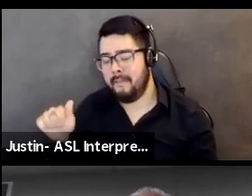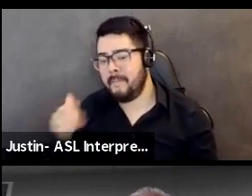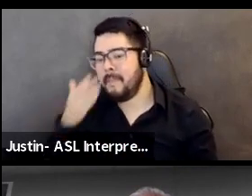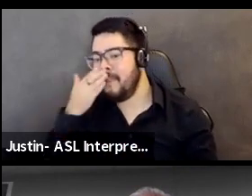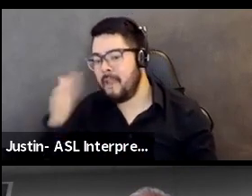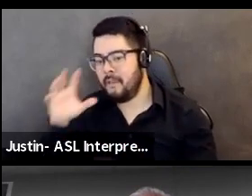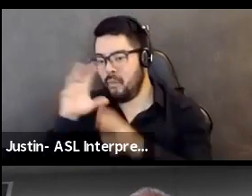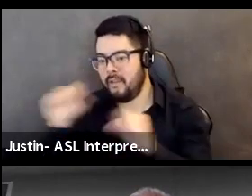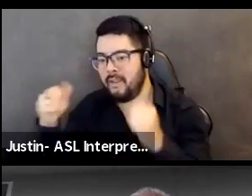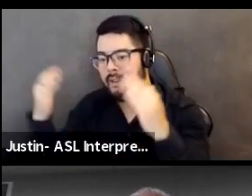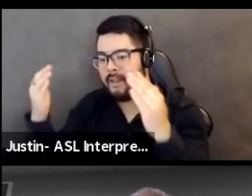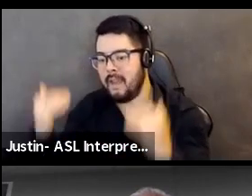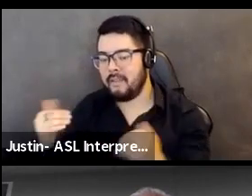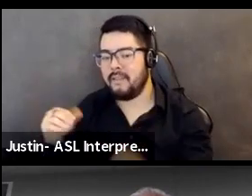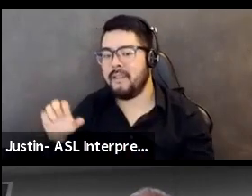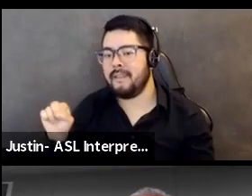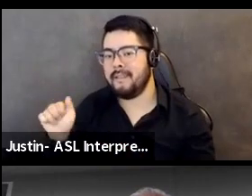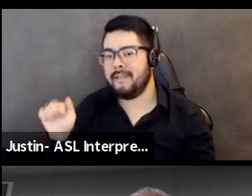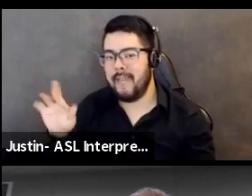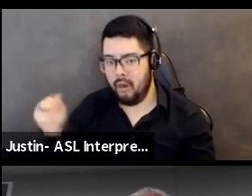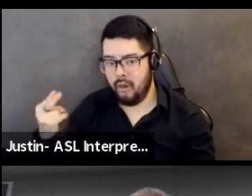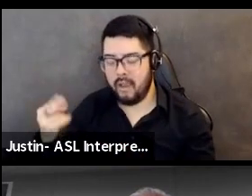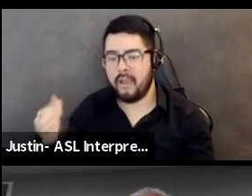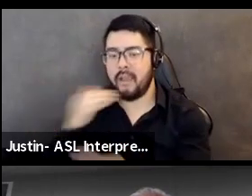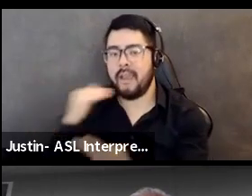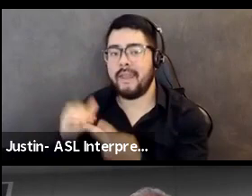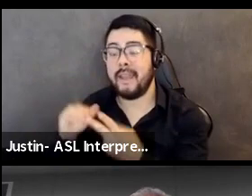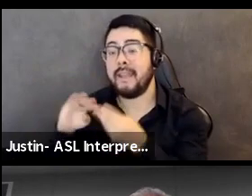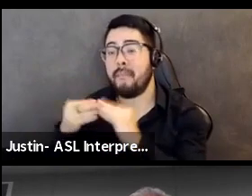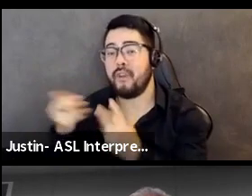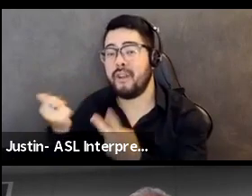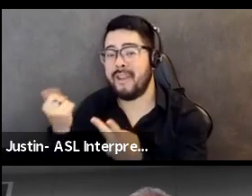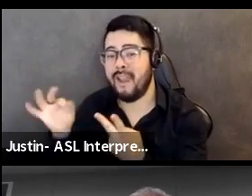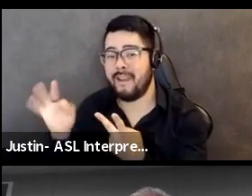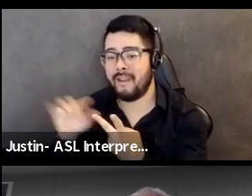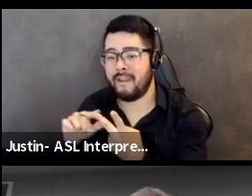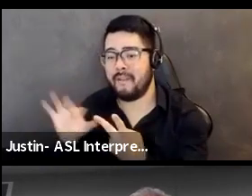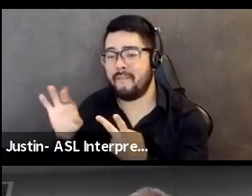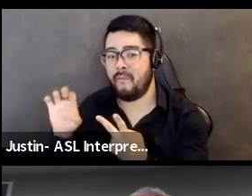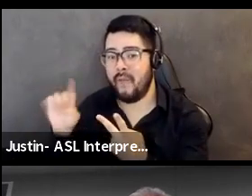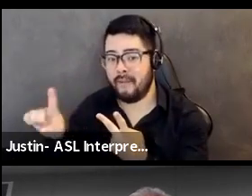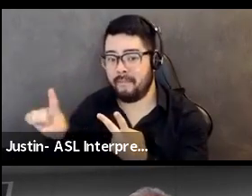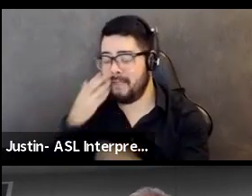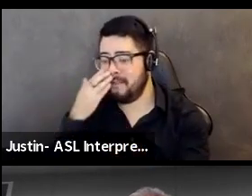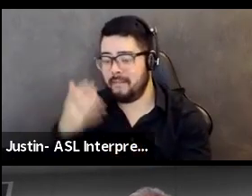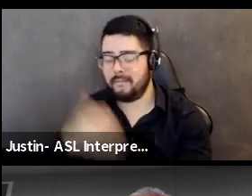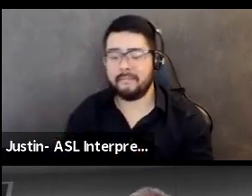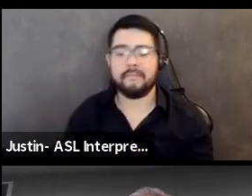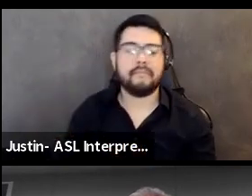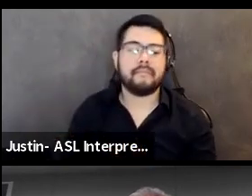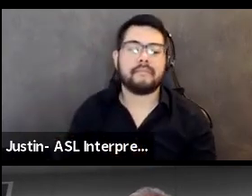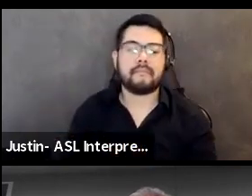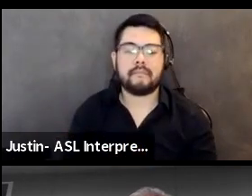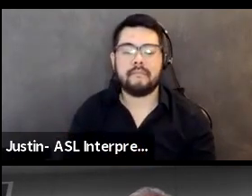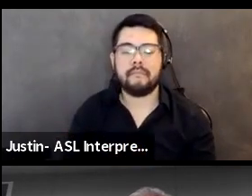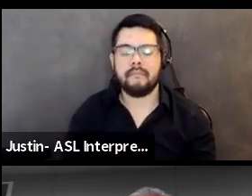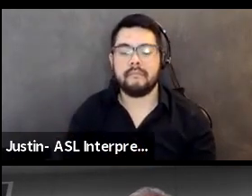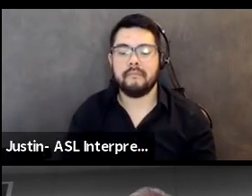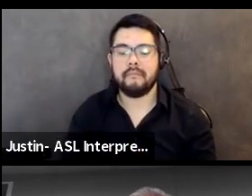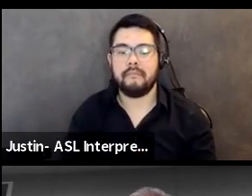is sarah creviston followed by speaker number 19 fred bliss please